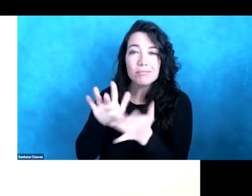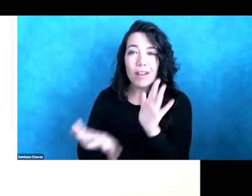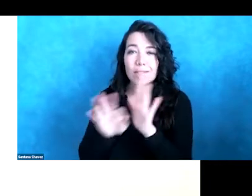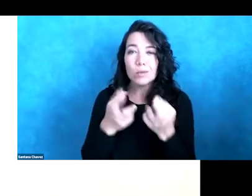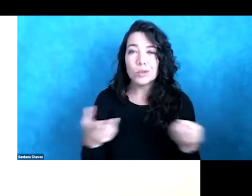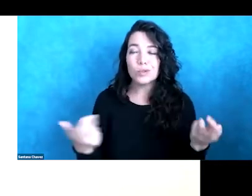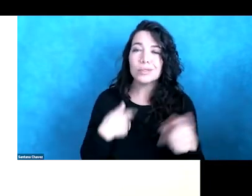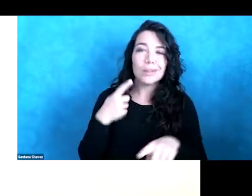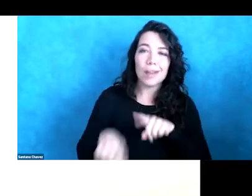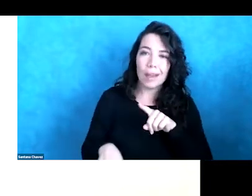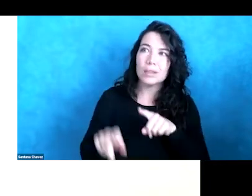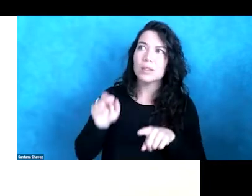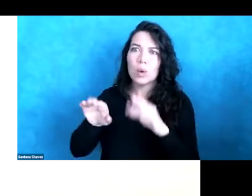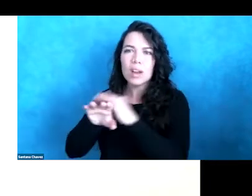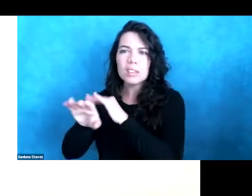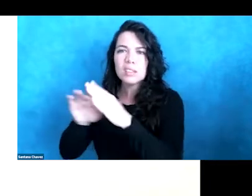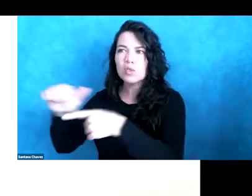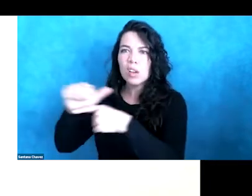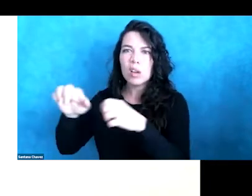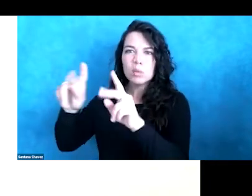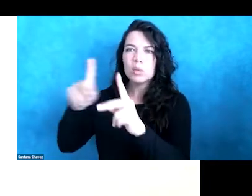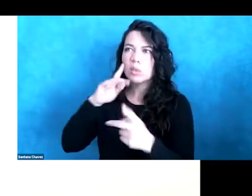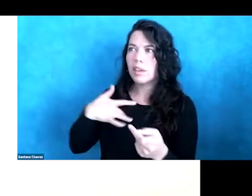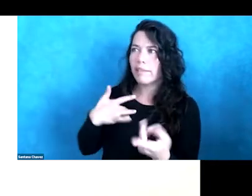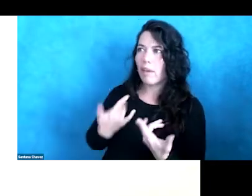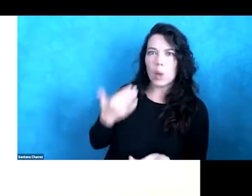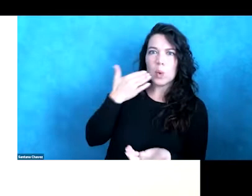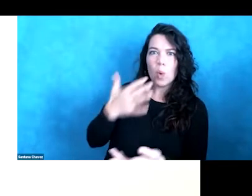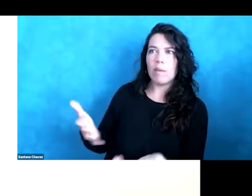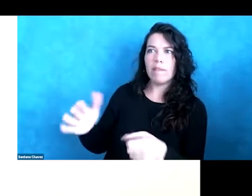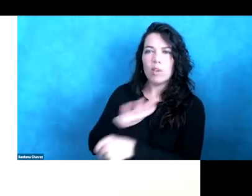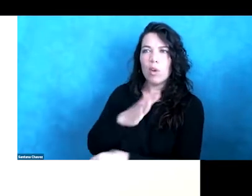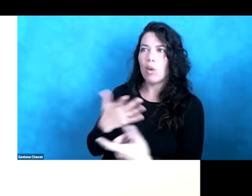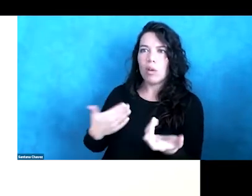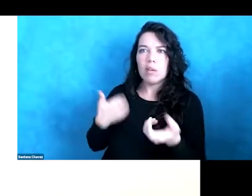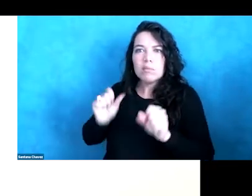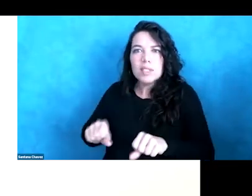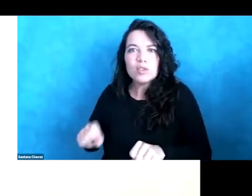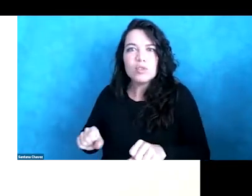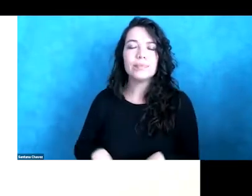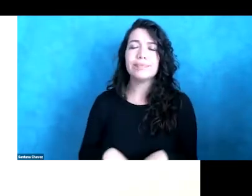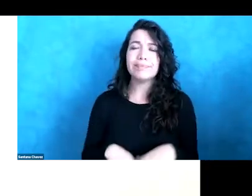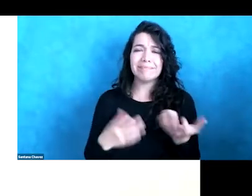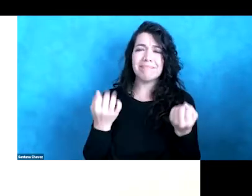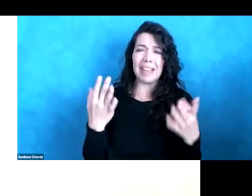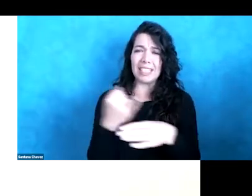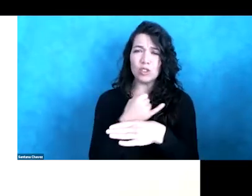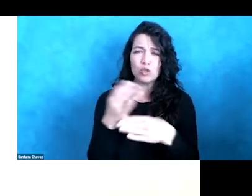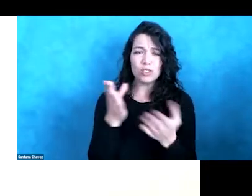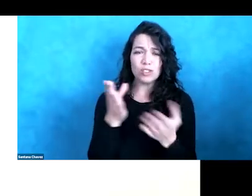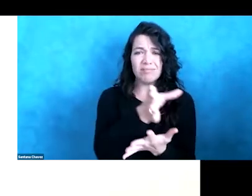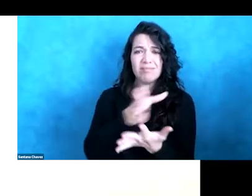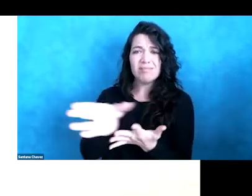opportunities, to help them realize their full potential. In all sectors, including education, global health, agriculture,